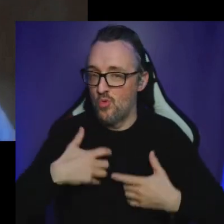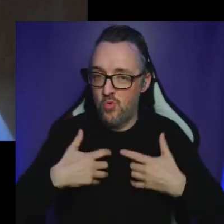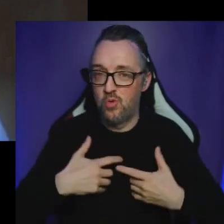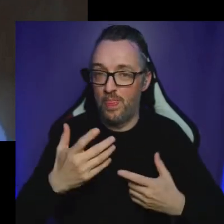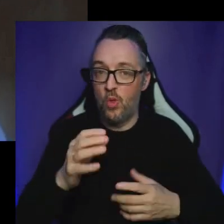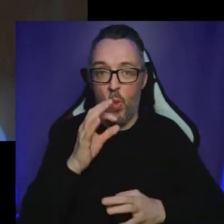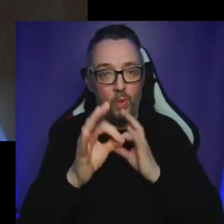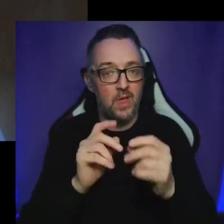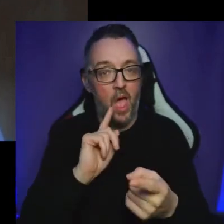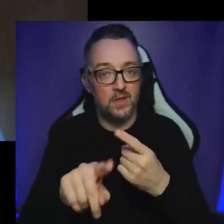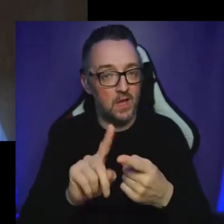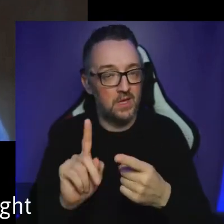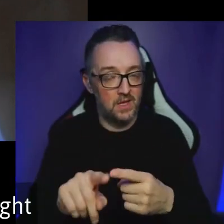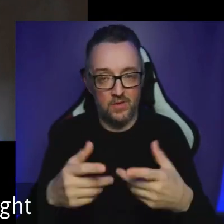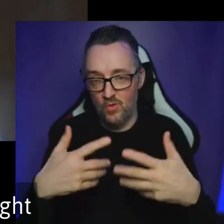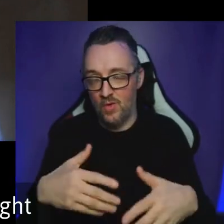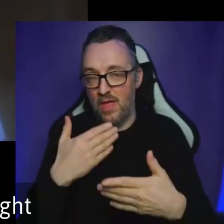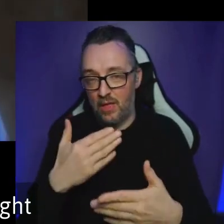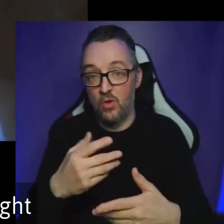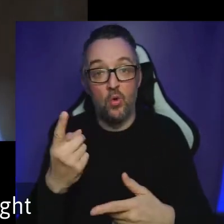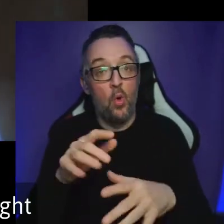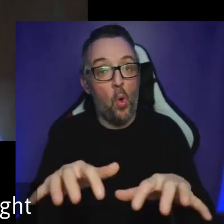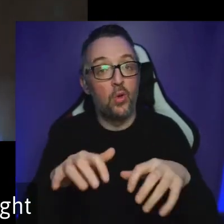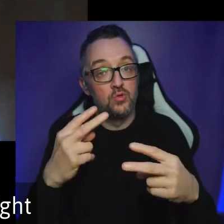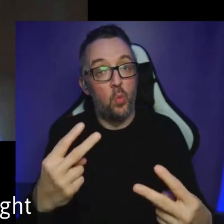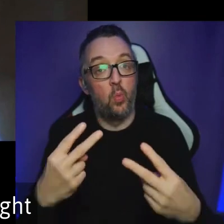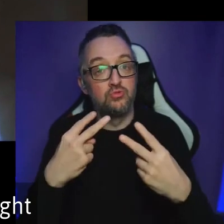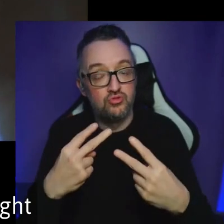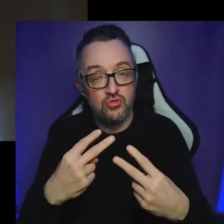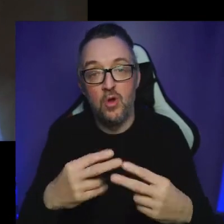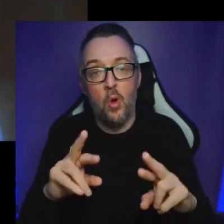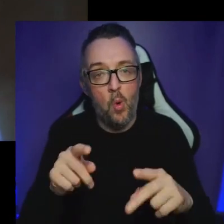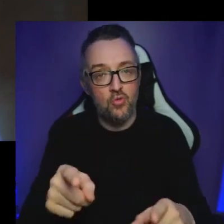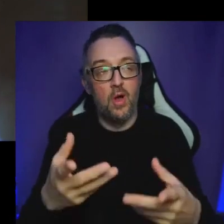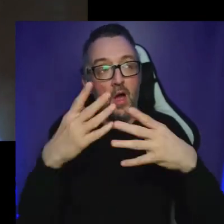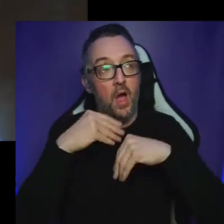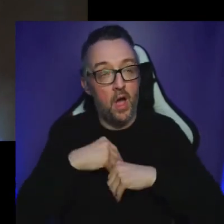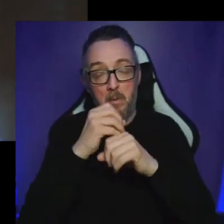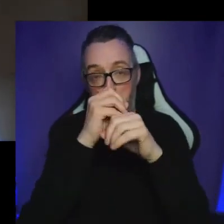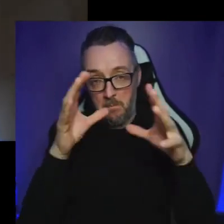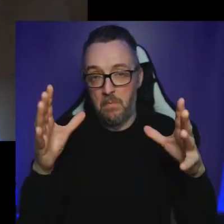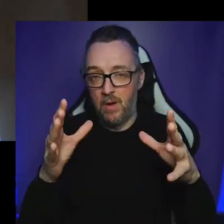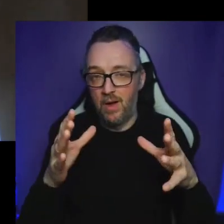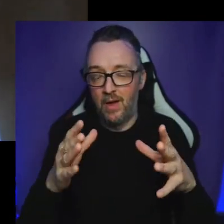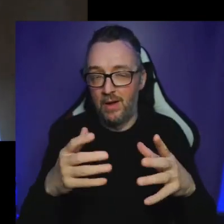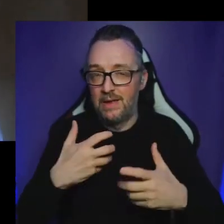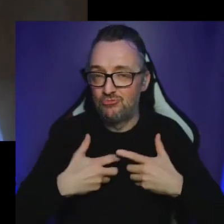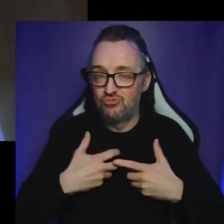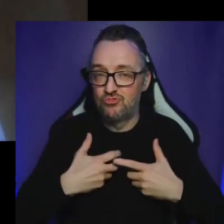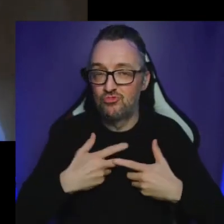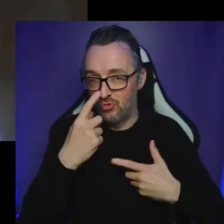those questions. To our audience, I hope it has provided some insight and takeaways to bring to your